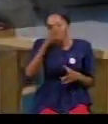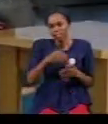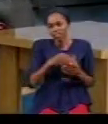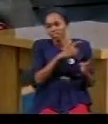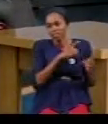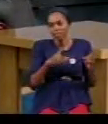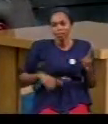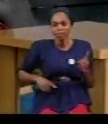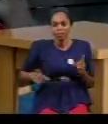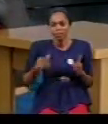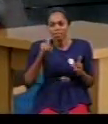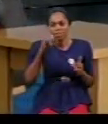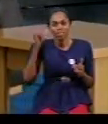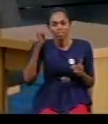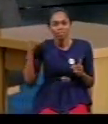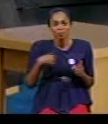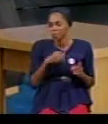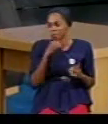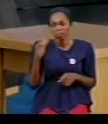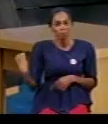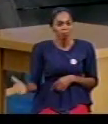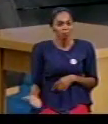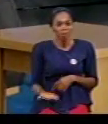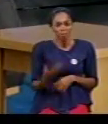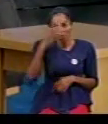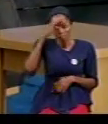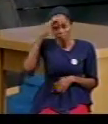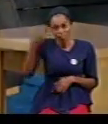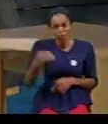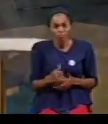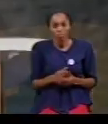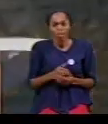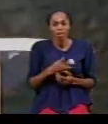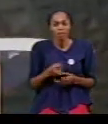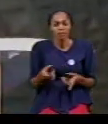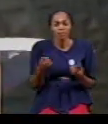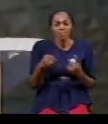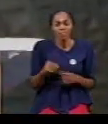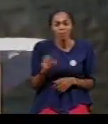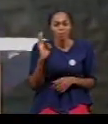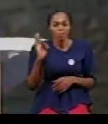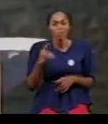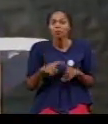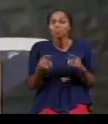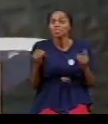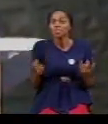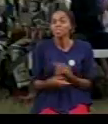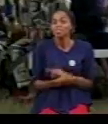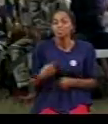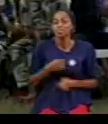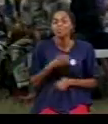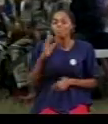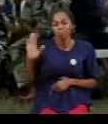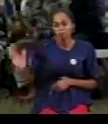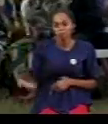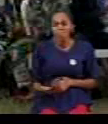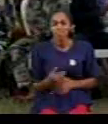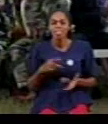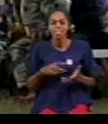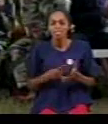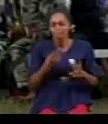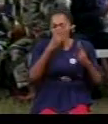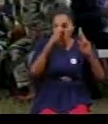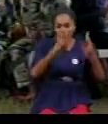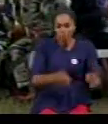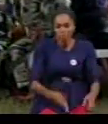He just suddenly appeared before us and he began to preach. But today it's going to be different. Double honor. We dare not make it